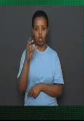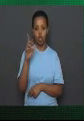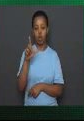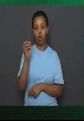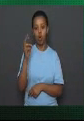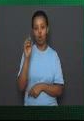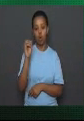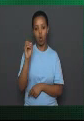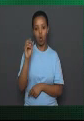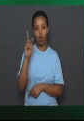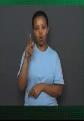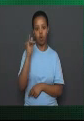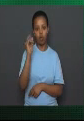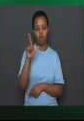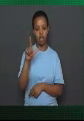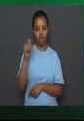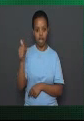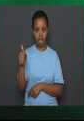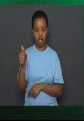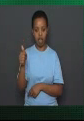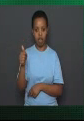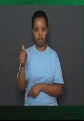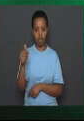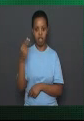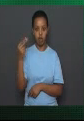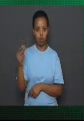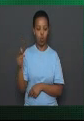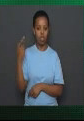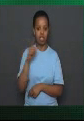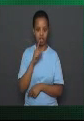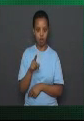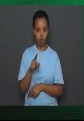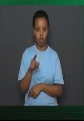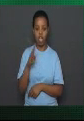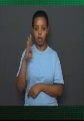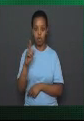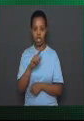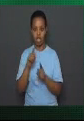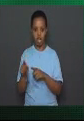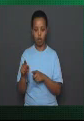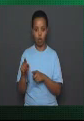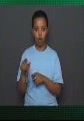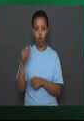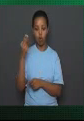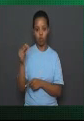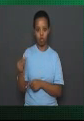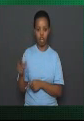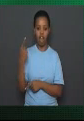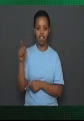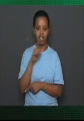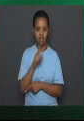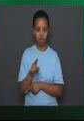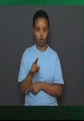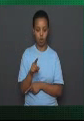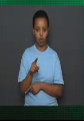A, which is blue-green, chlorophyll B is yellow-green, xanthophyll